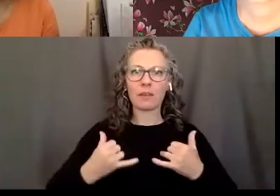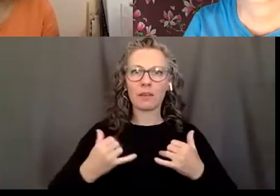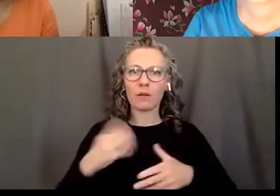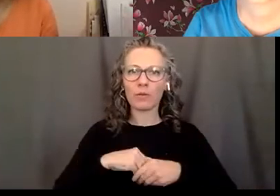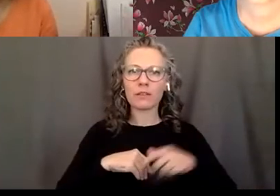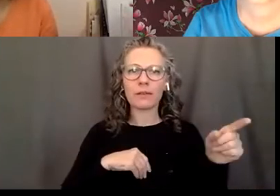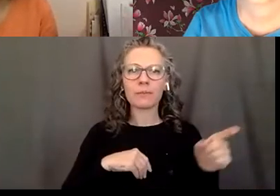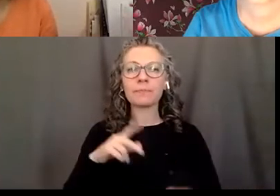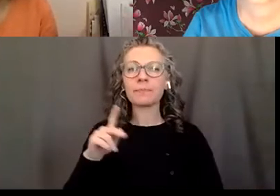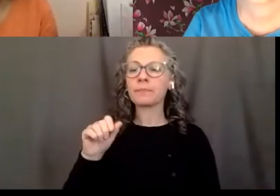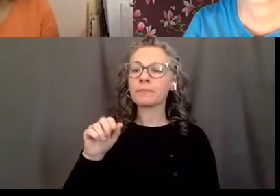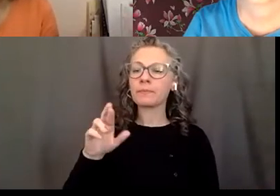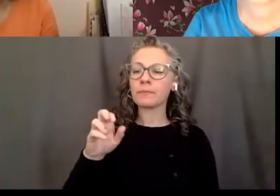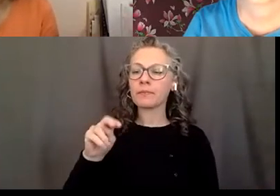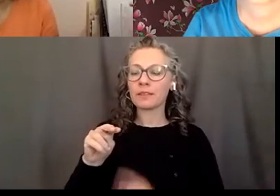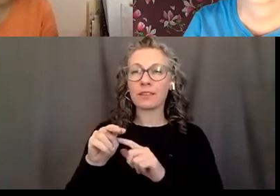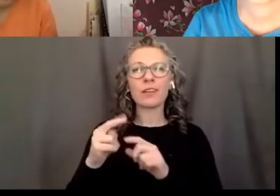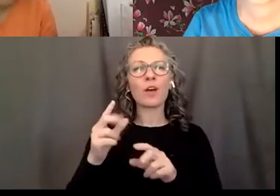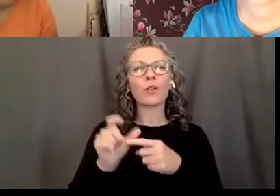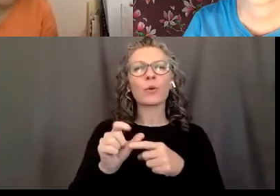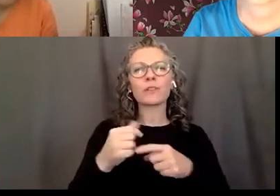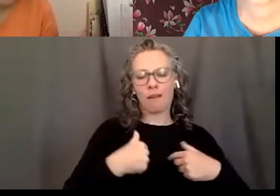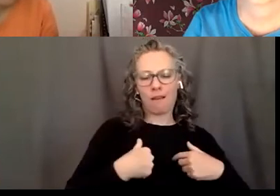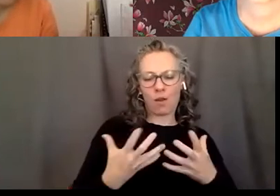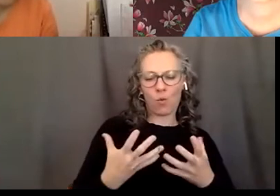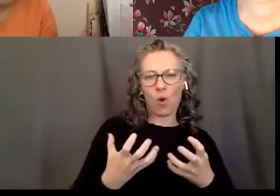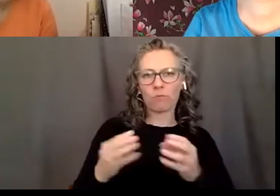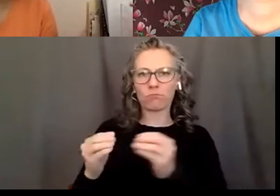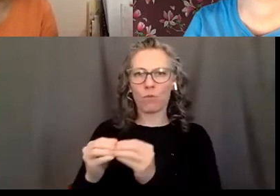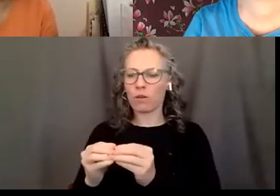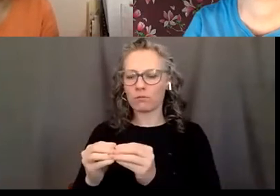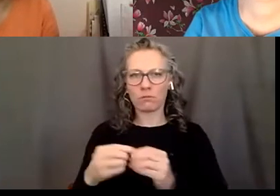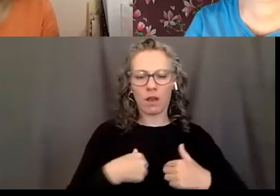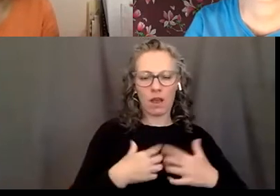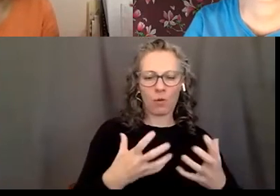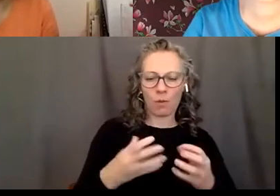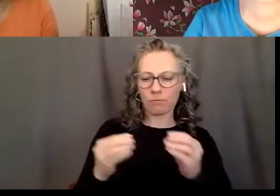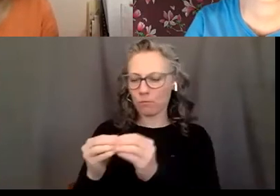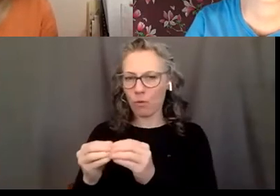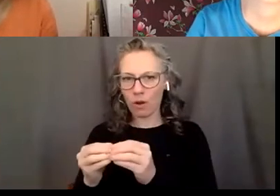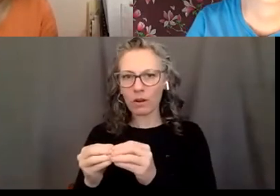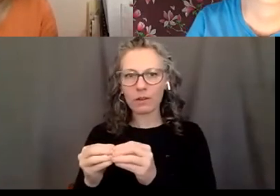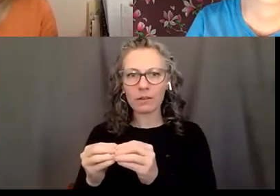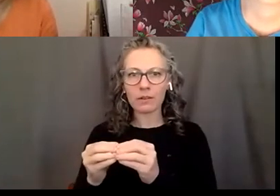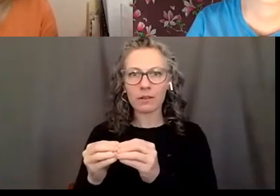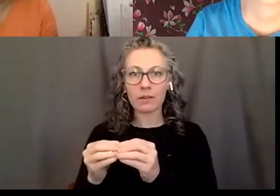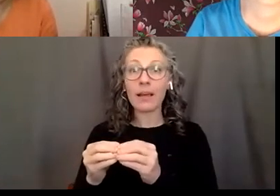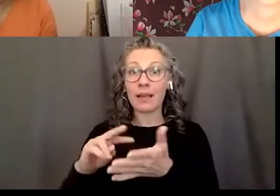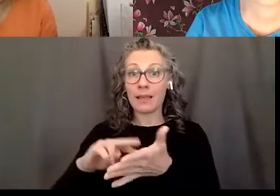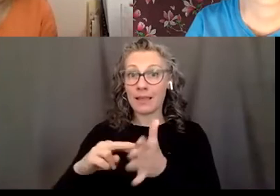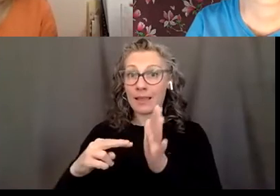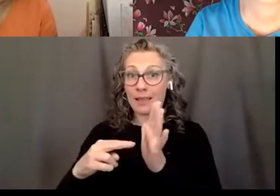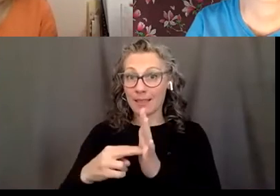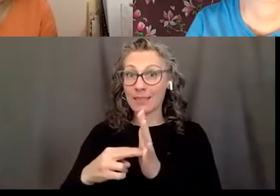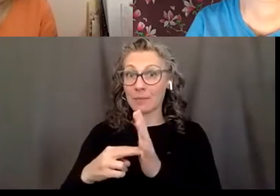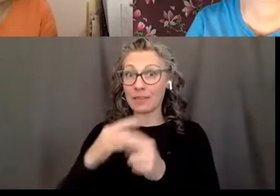you're using the words I want more of this, then the universe will provide more of wanting